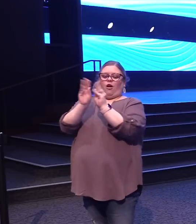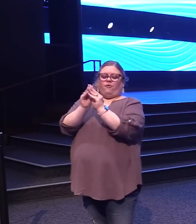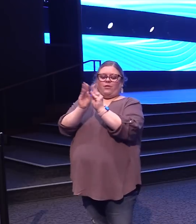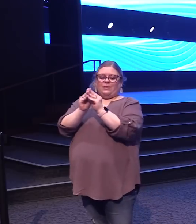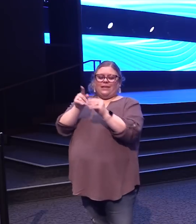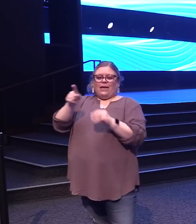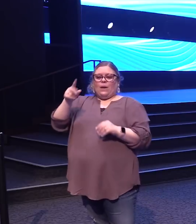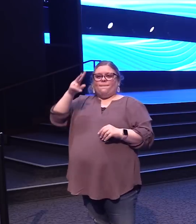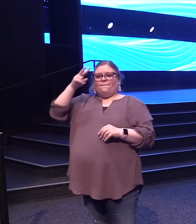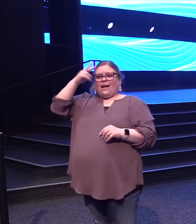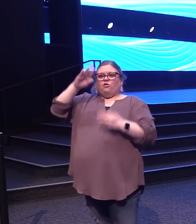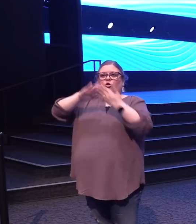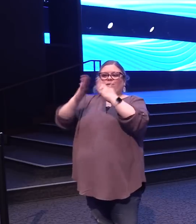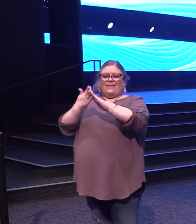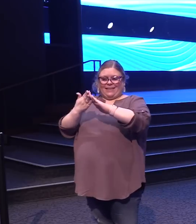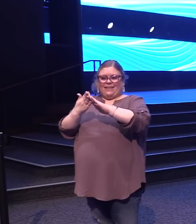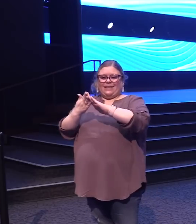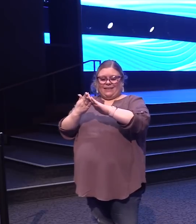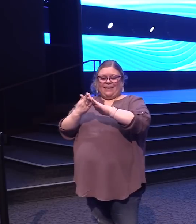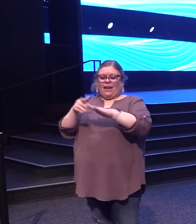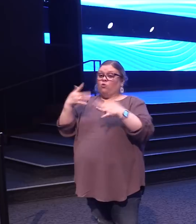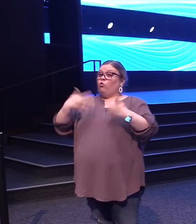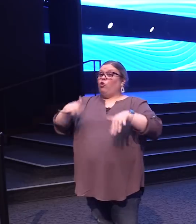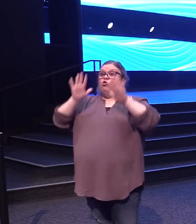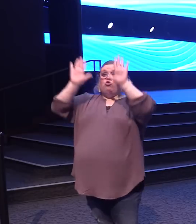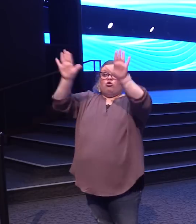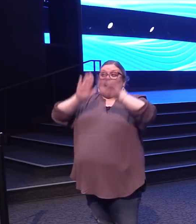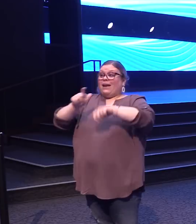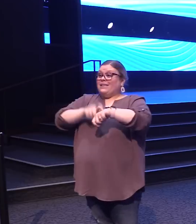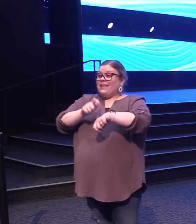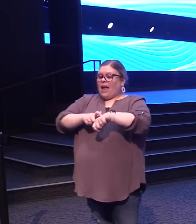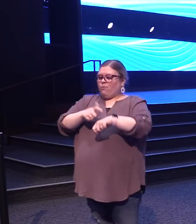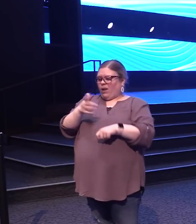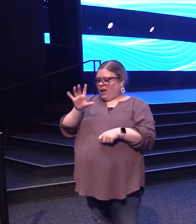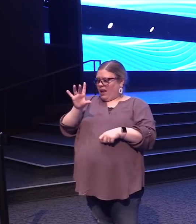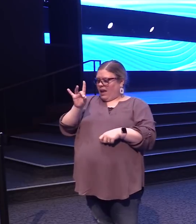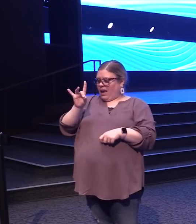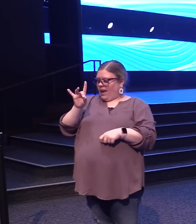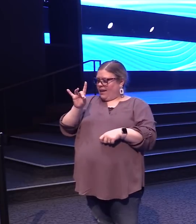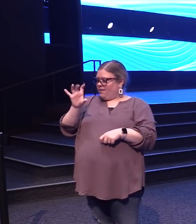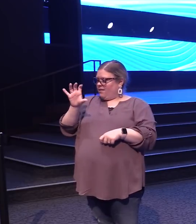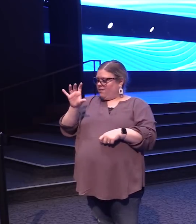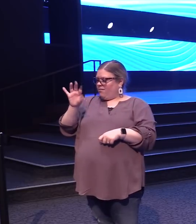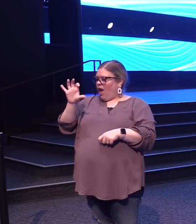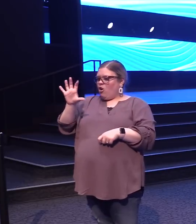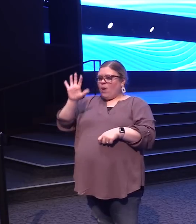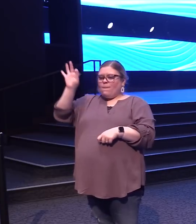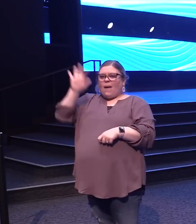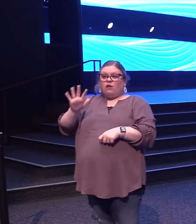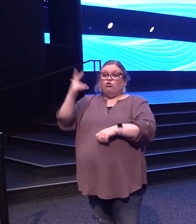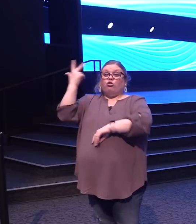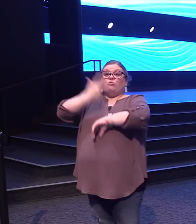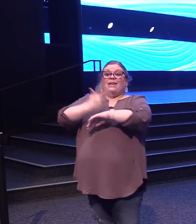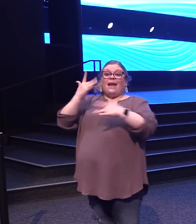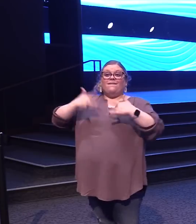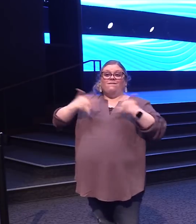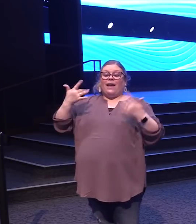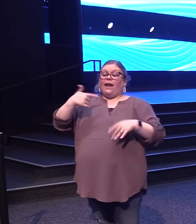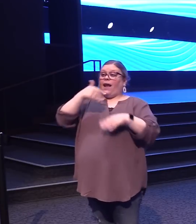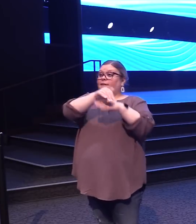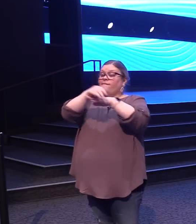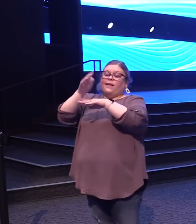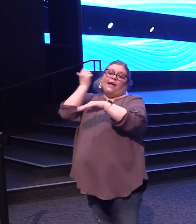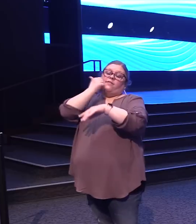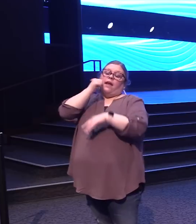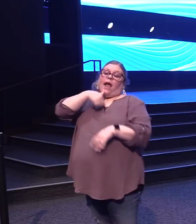in Mexico City. And it was a great time. We had like 800-900 pastors. It was a 3-day event, and I was speaking every single